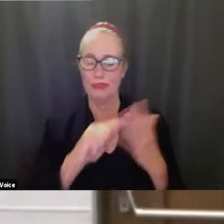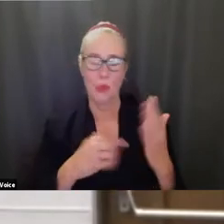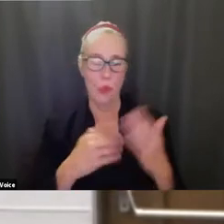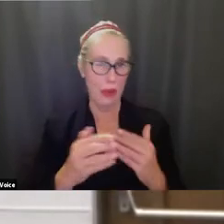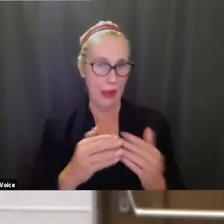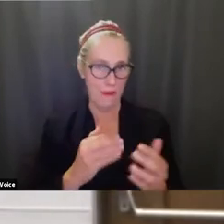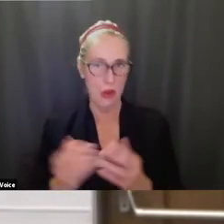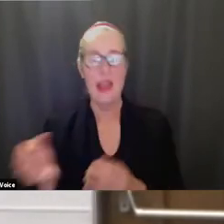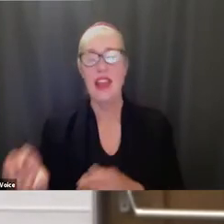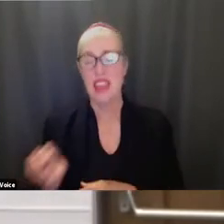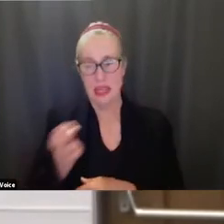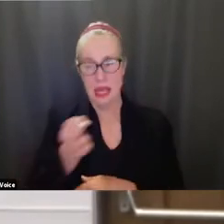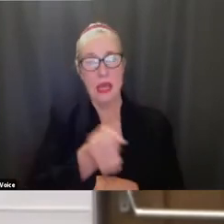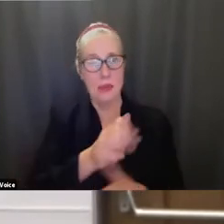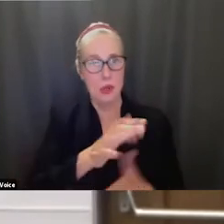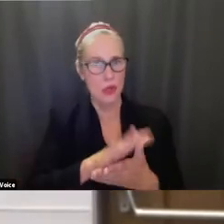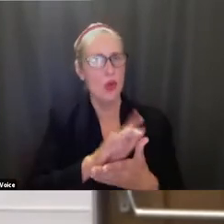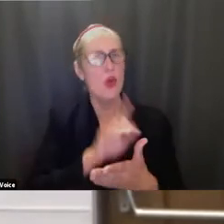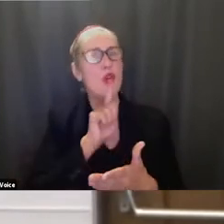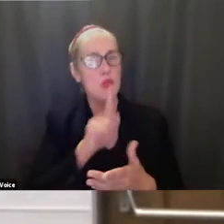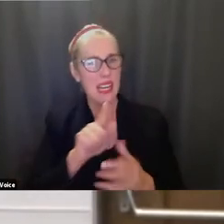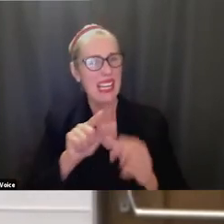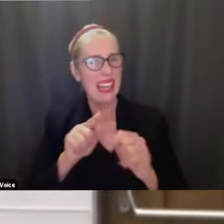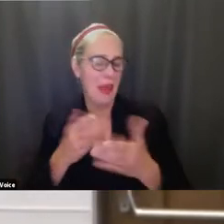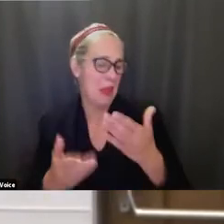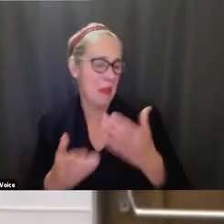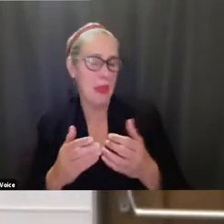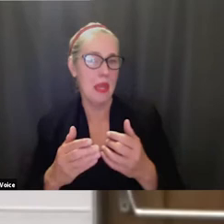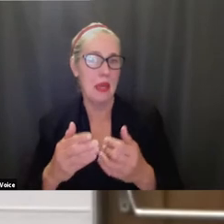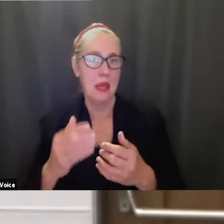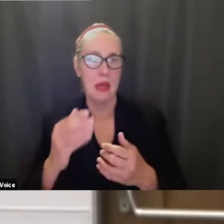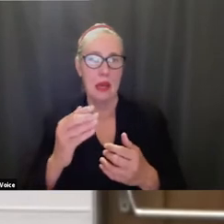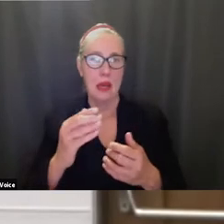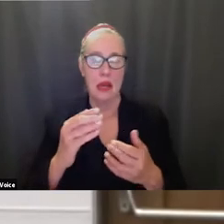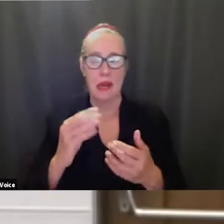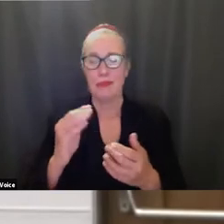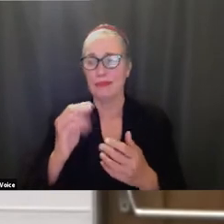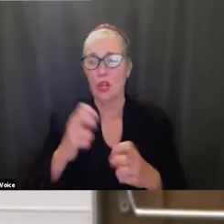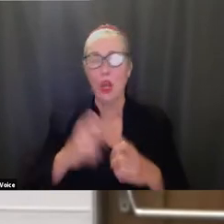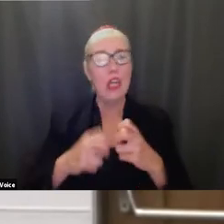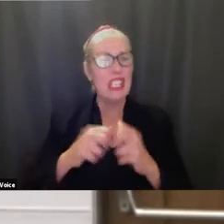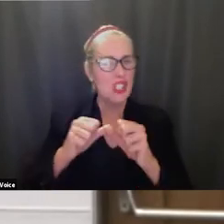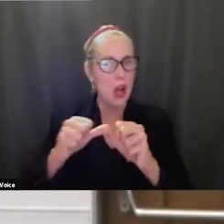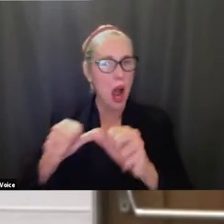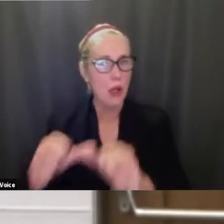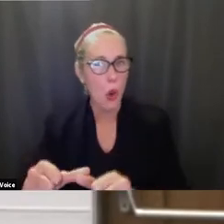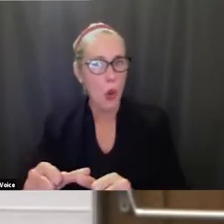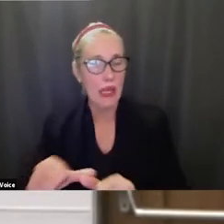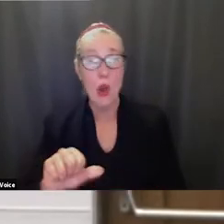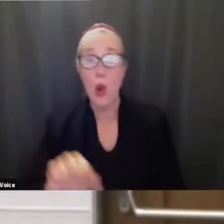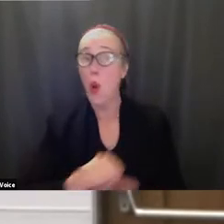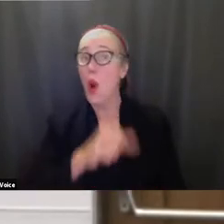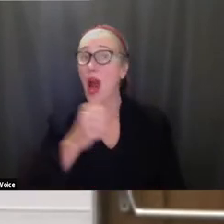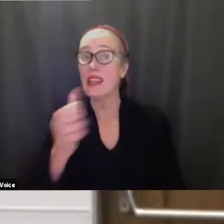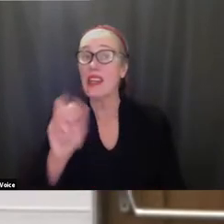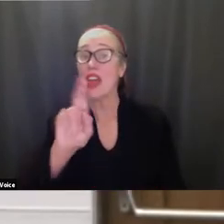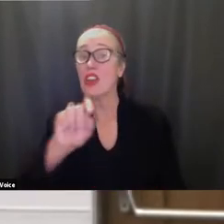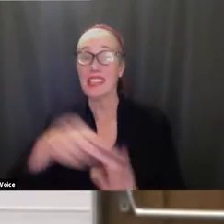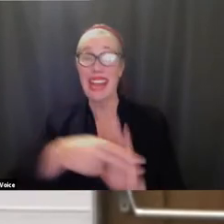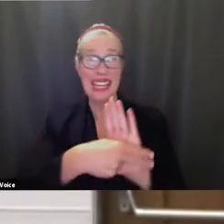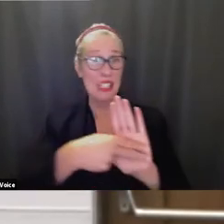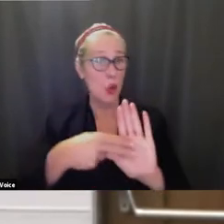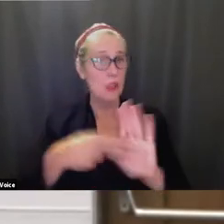so it's an ongoing condition or that another diagnosis has been